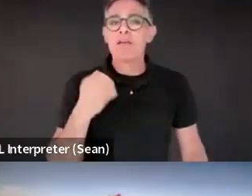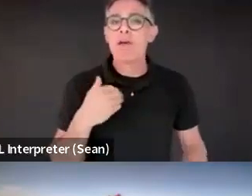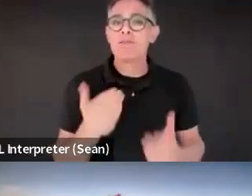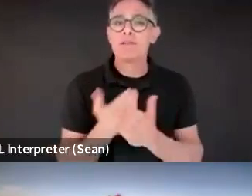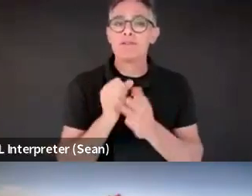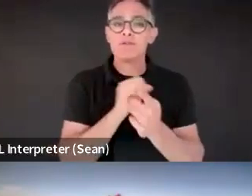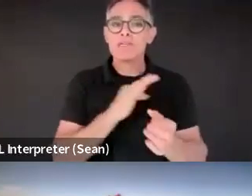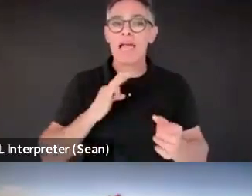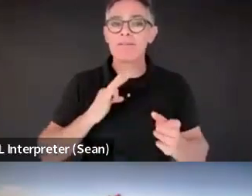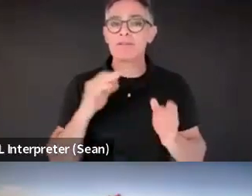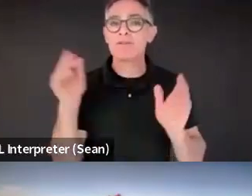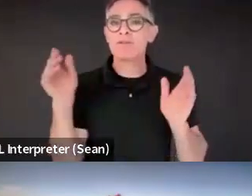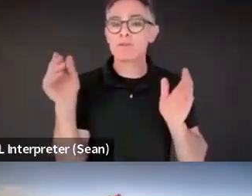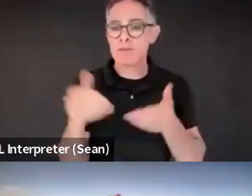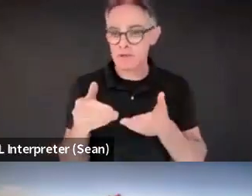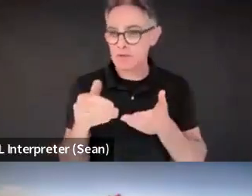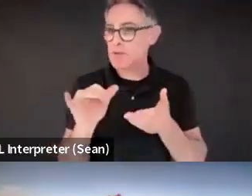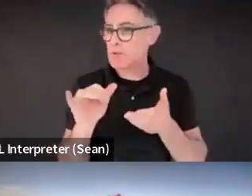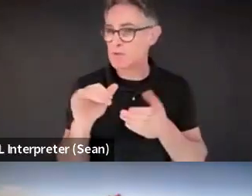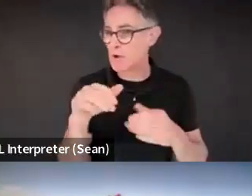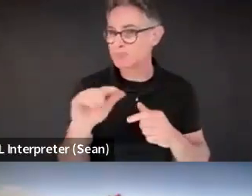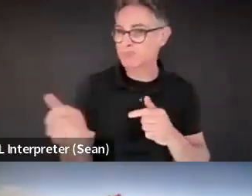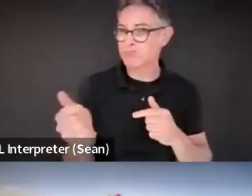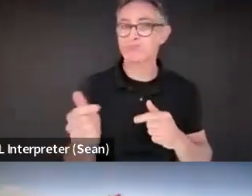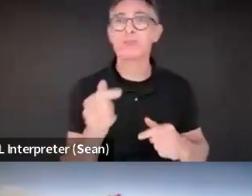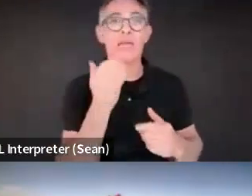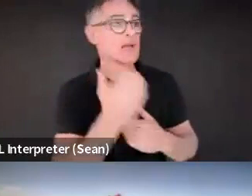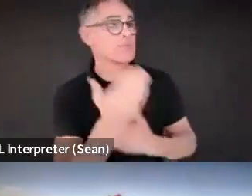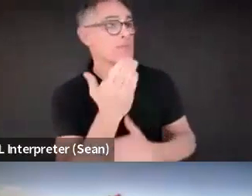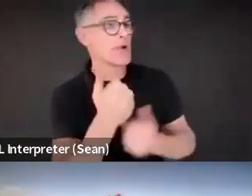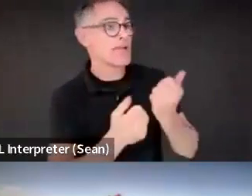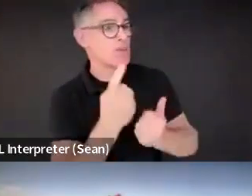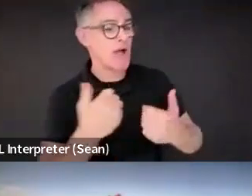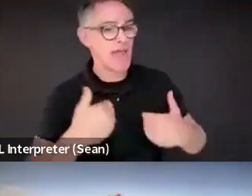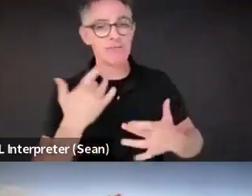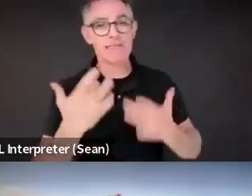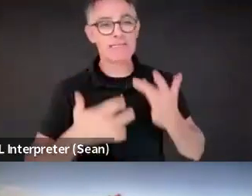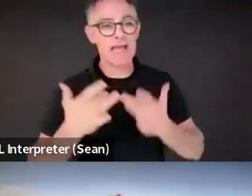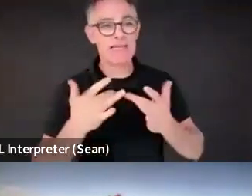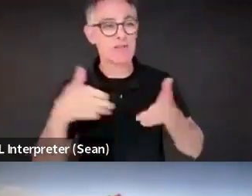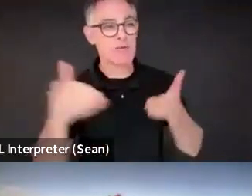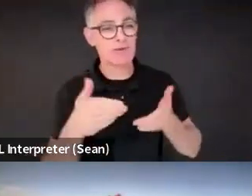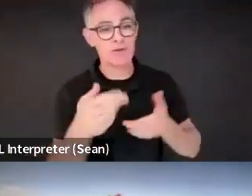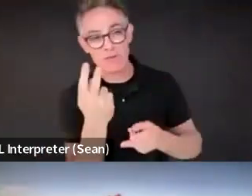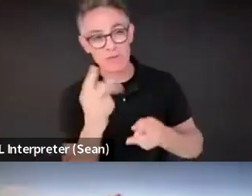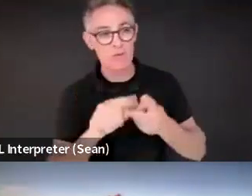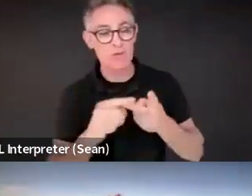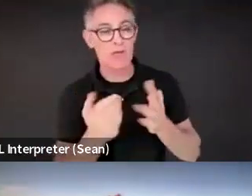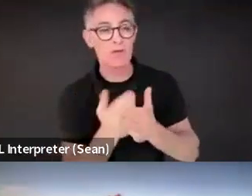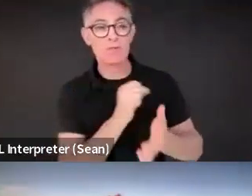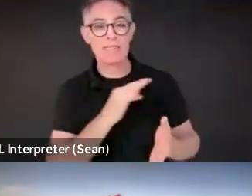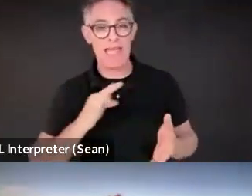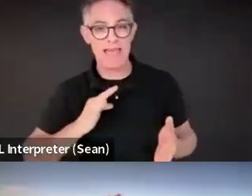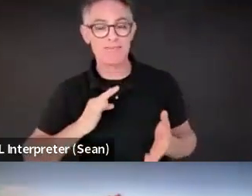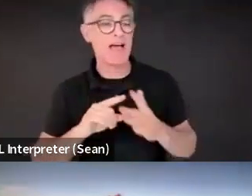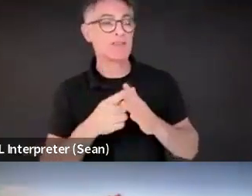introduce too, and I'll let you do that. Yeah, good morning, everyone. I'm excited to introduce two of our new staff. So I will